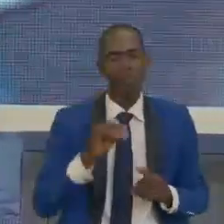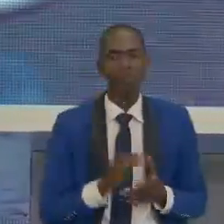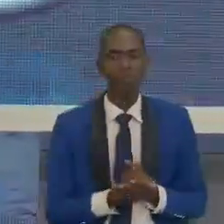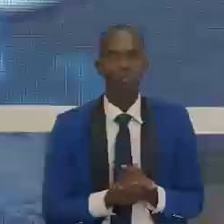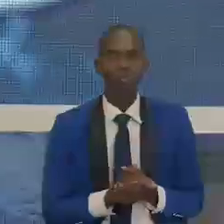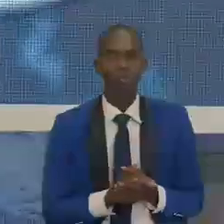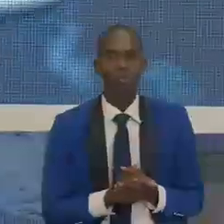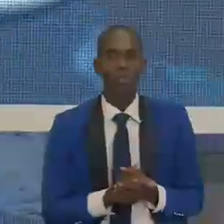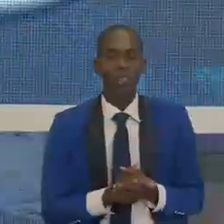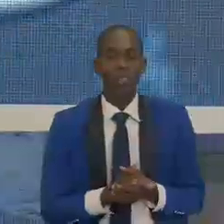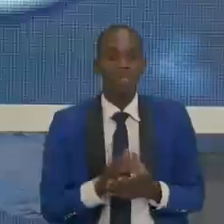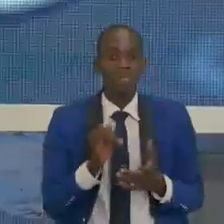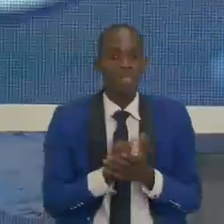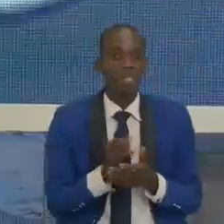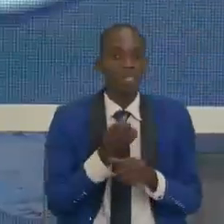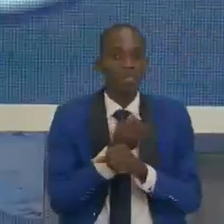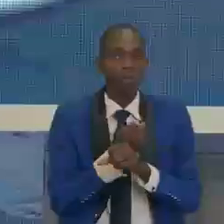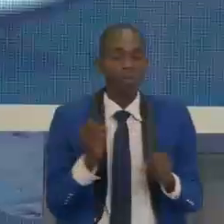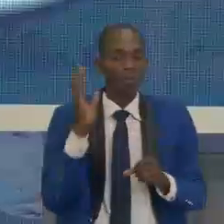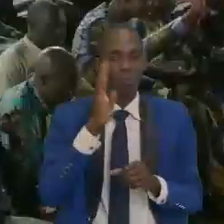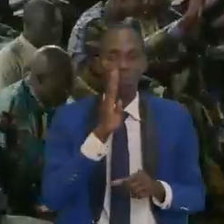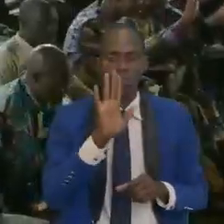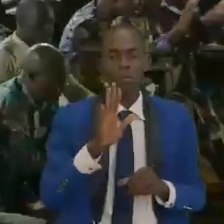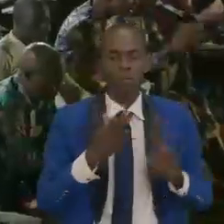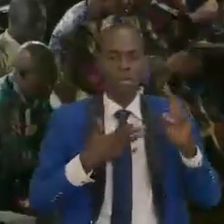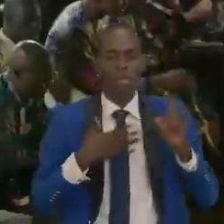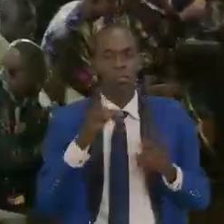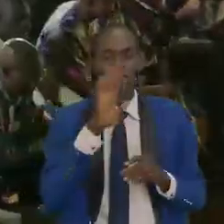You'll be a partaker of the salvation of the Lord.